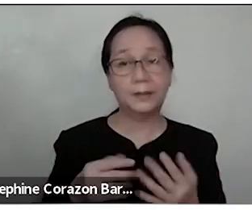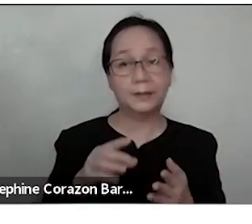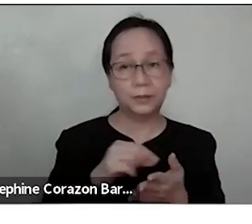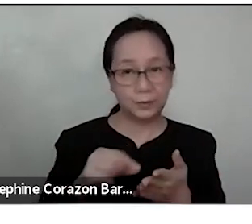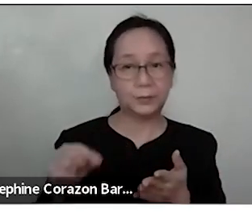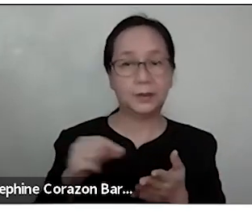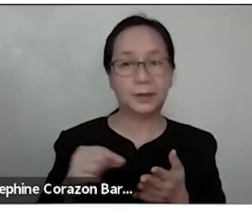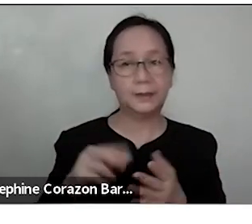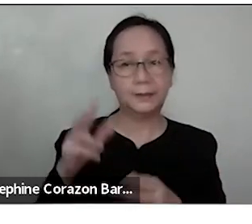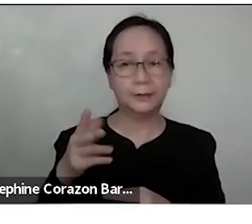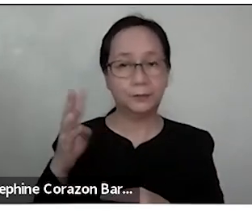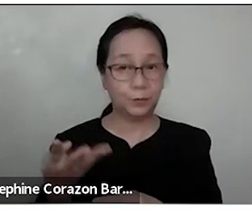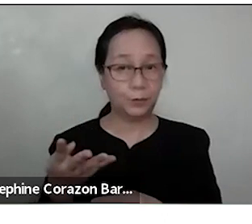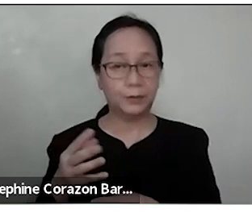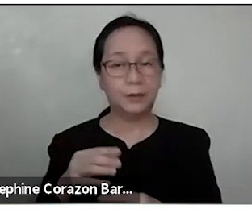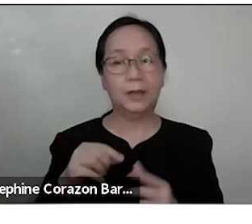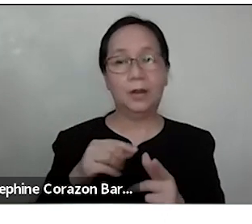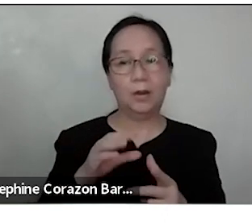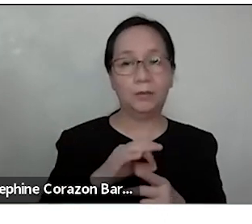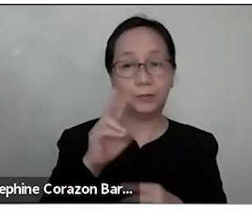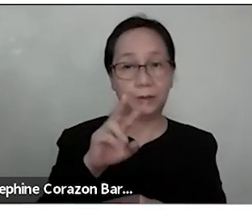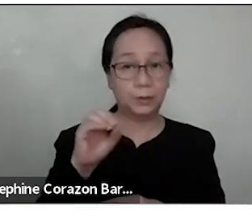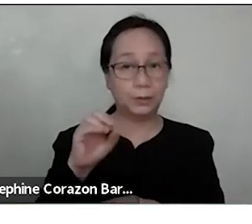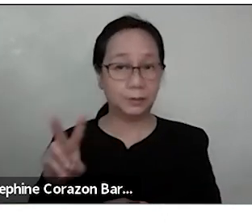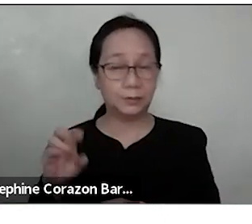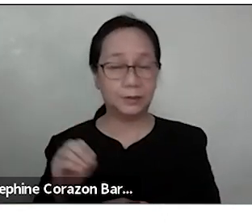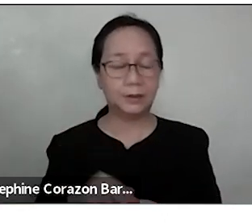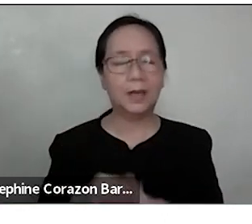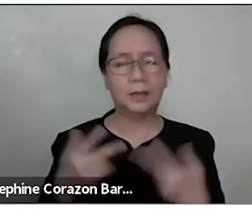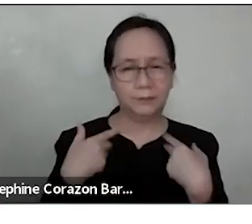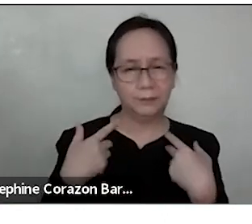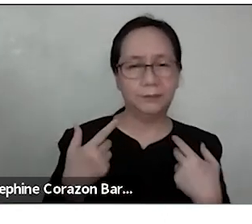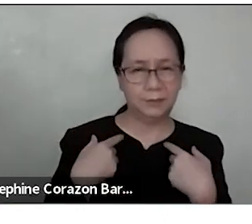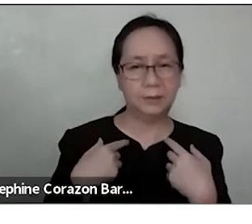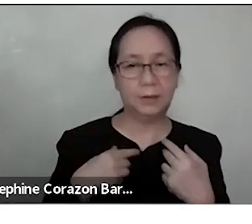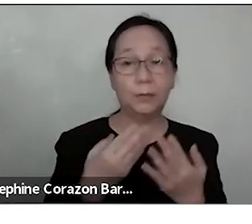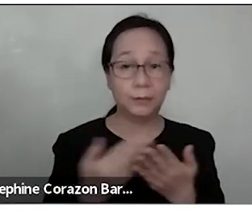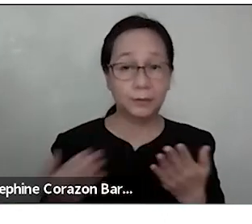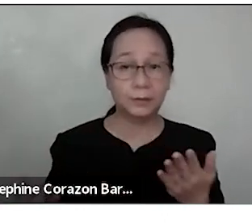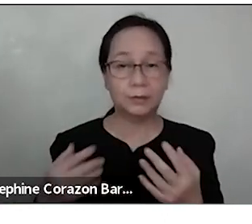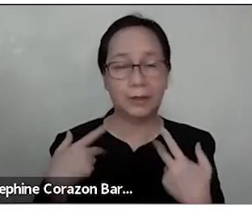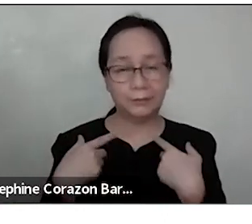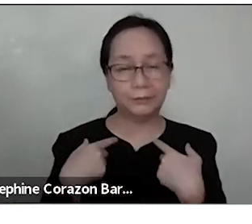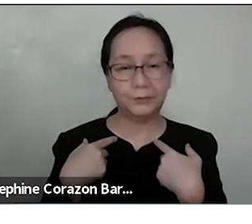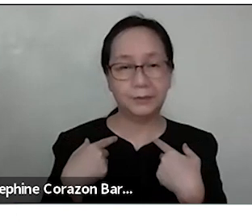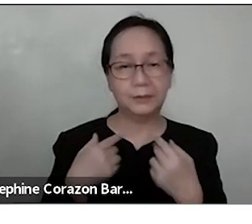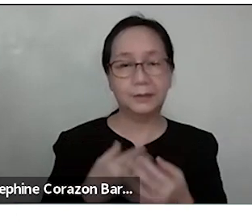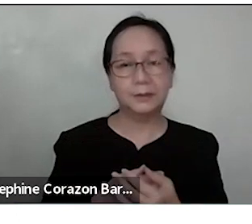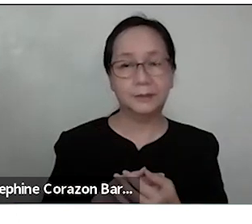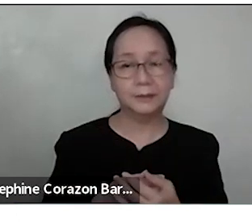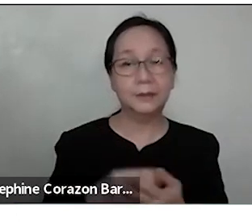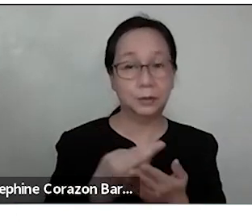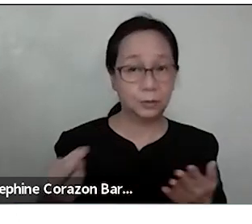the third to fourth quarter of 2020, there were already available resources that we can complement. And these